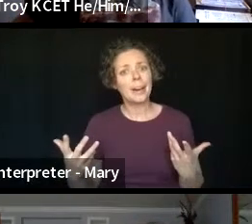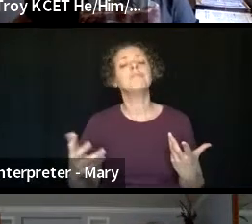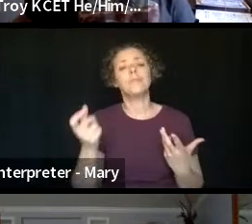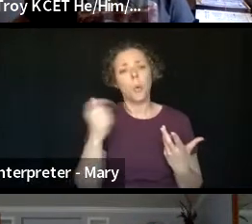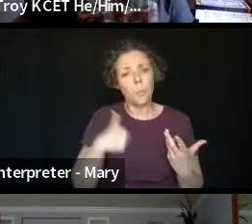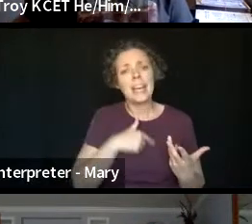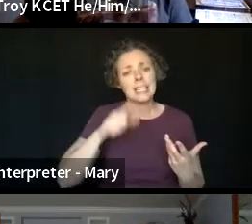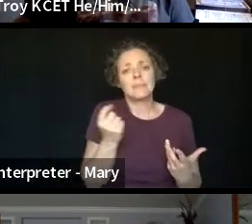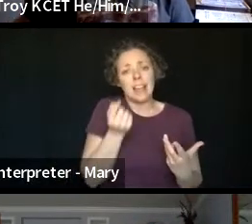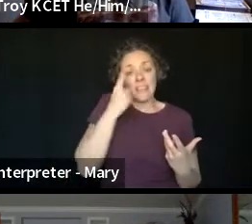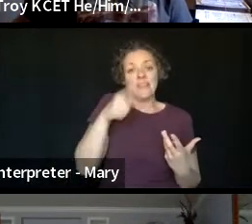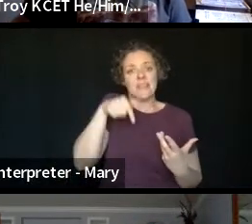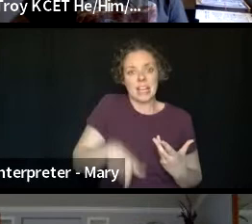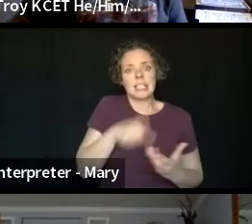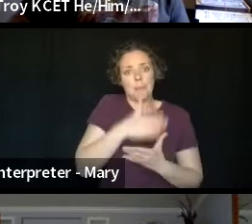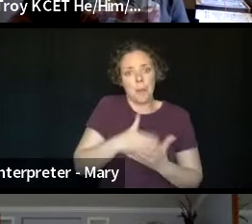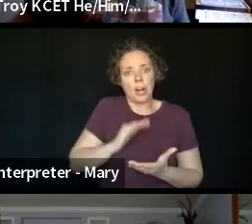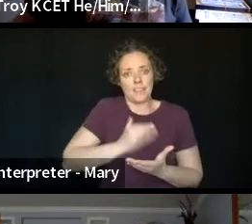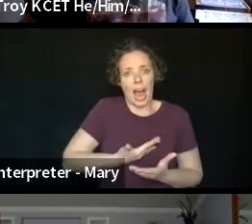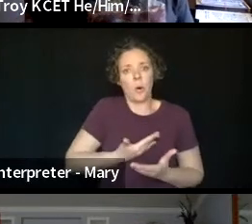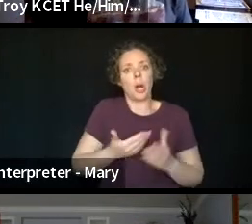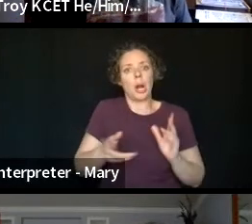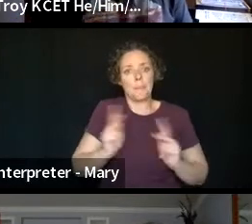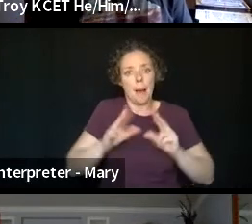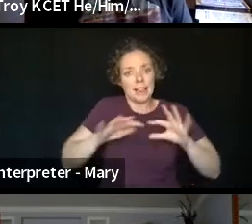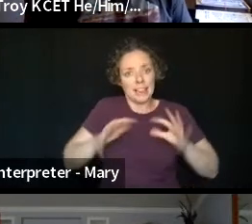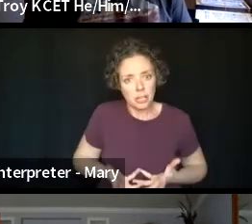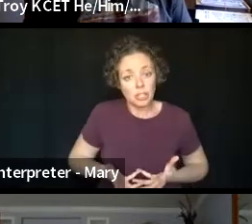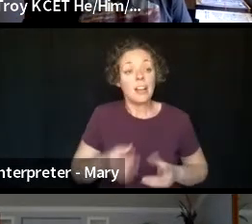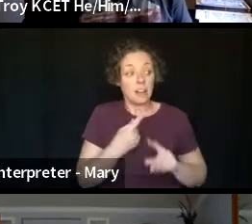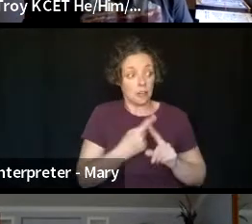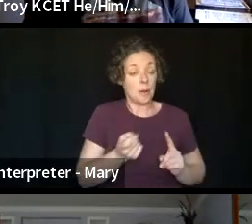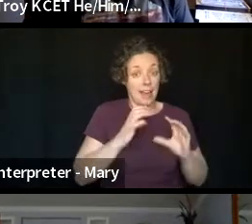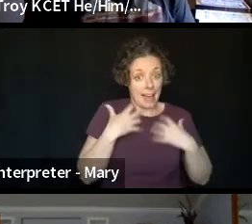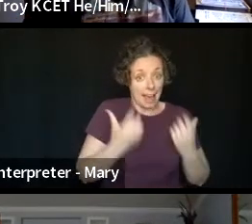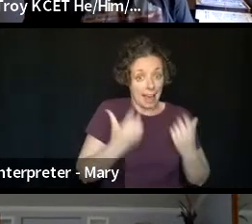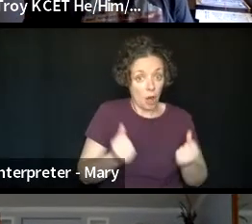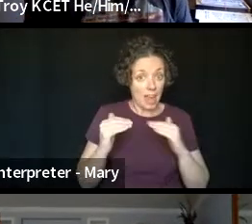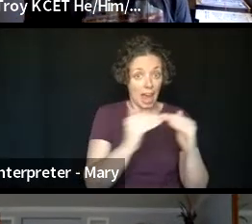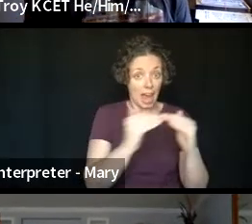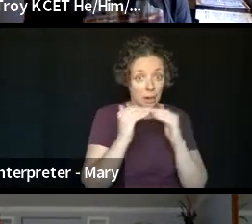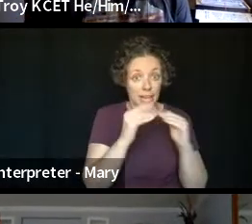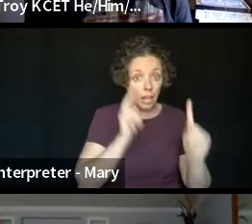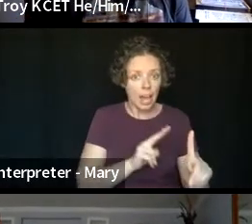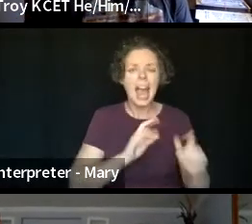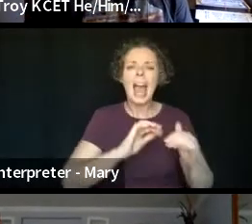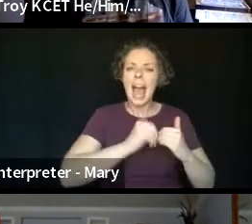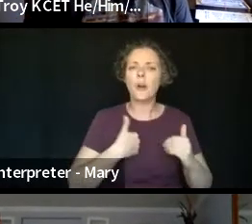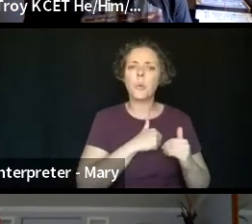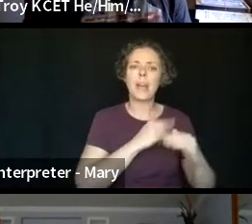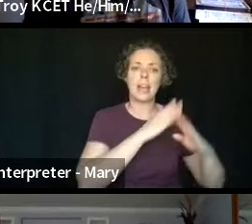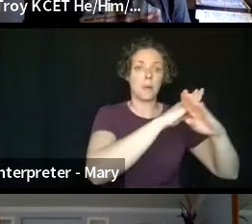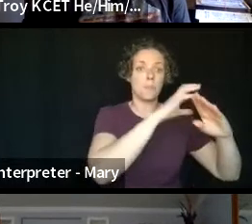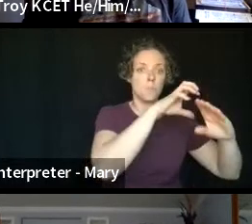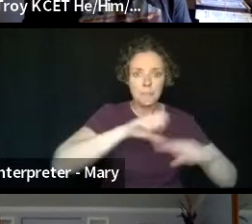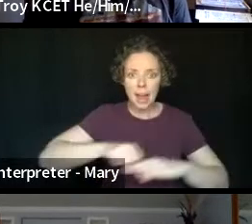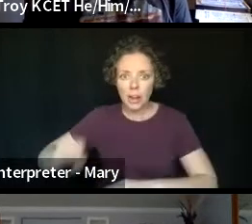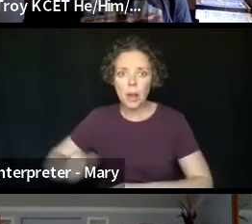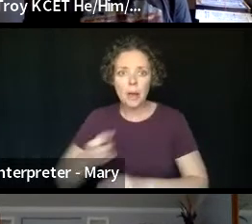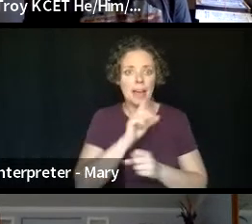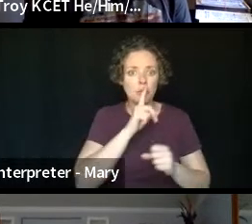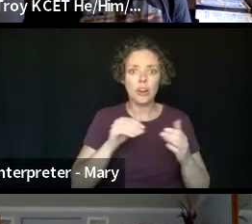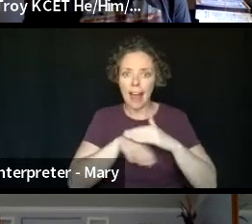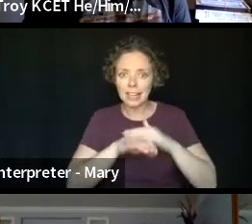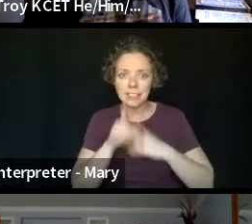our population. And from a health equity standpoint, what are we doing to remove barriers and increase access to care? What are we doing from a health